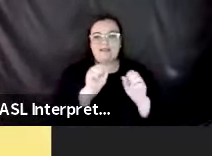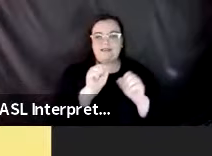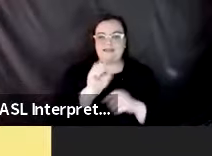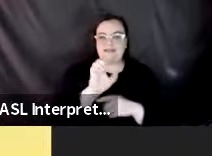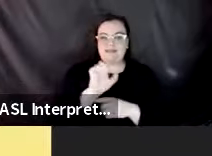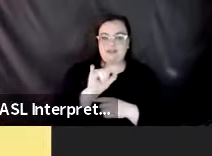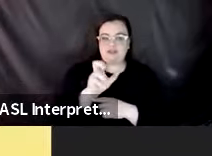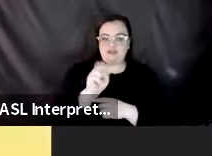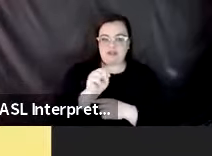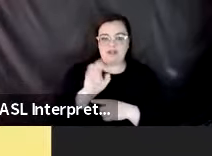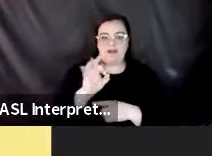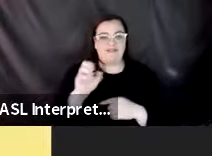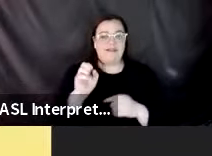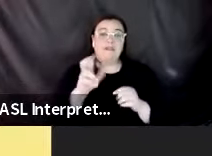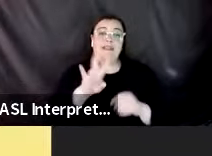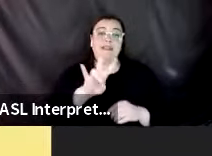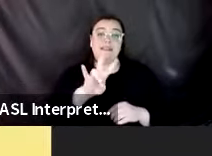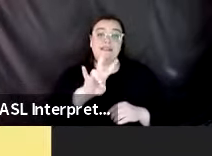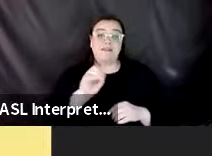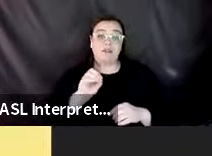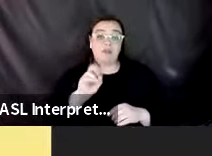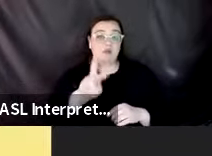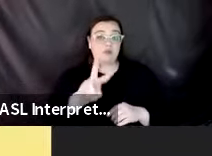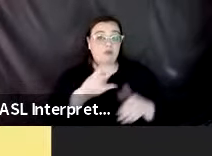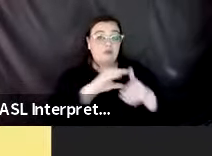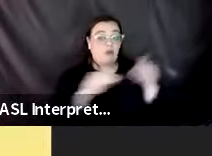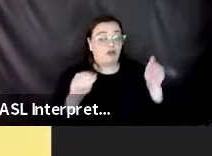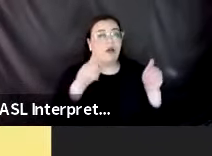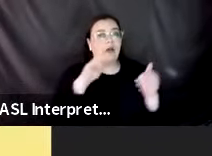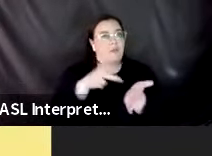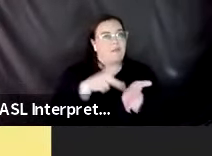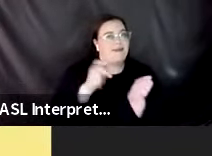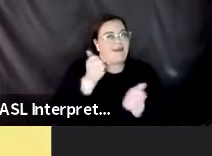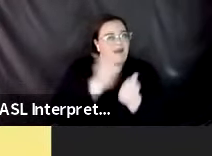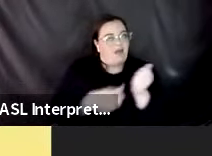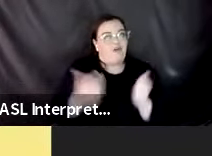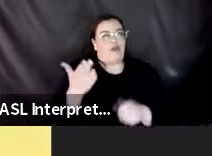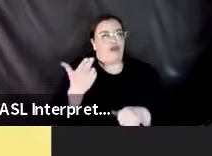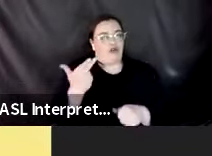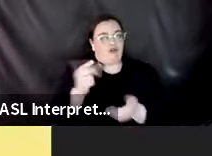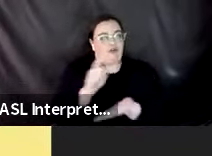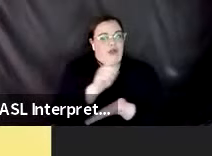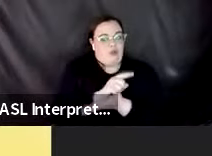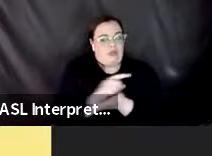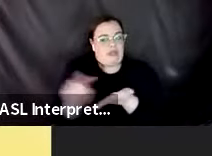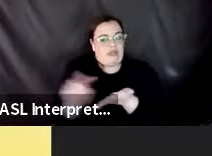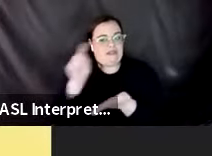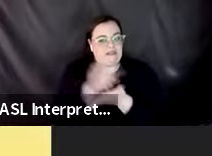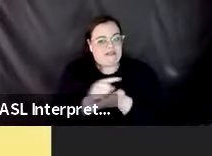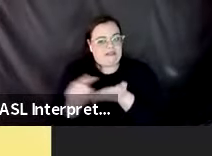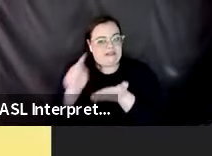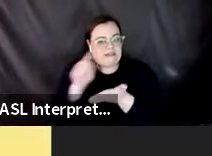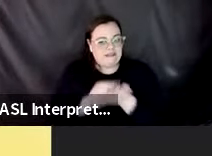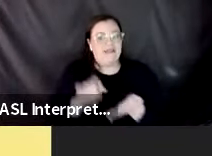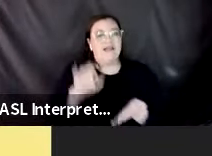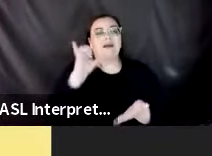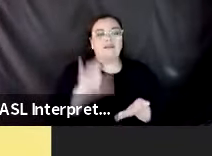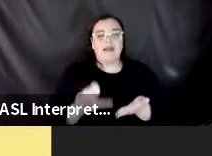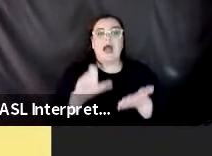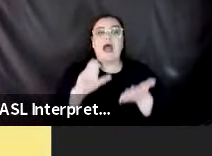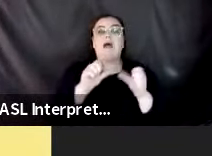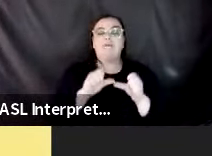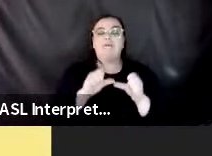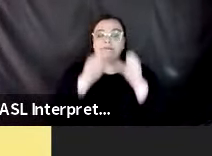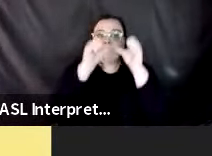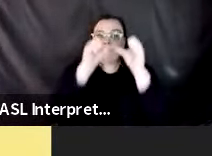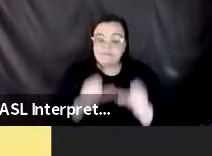scale. And you receive that every 13 weeks. That's what lets you know you are still being held to conflict and that